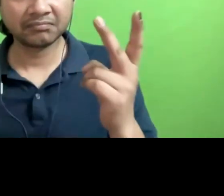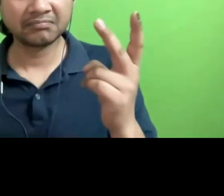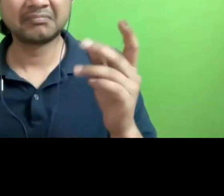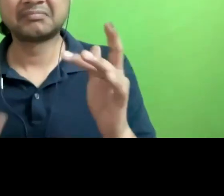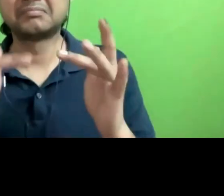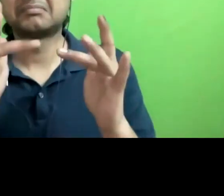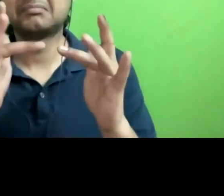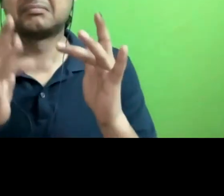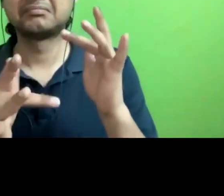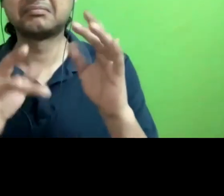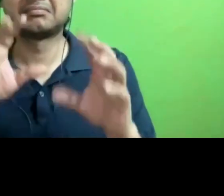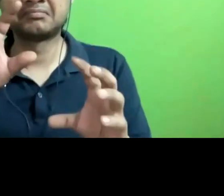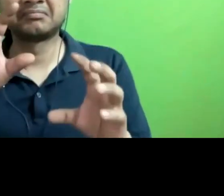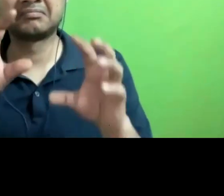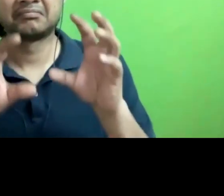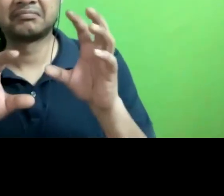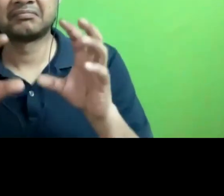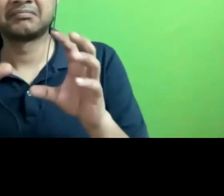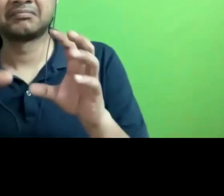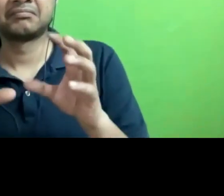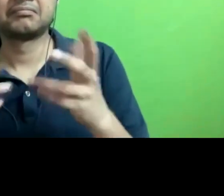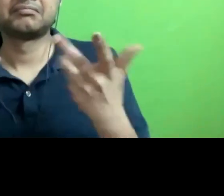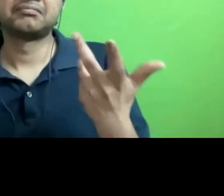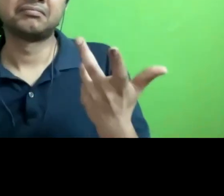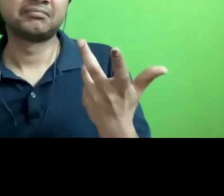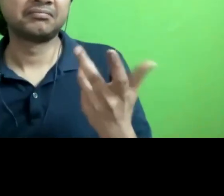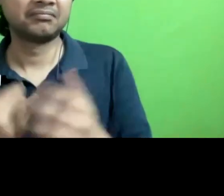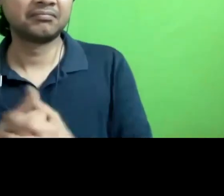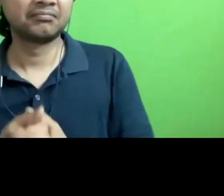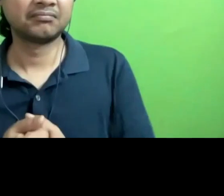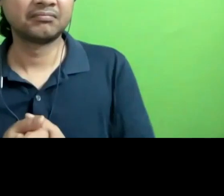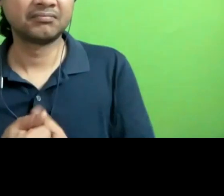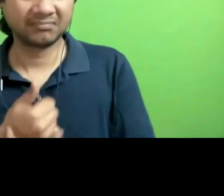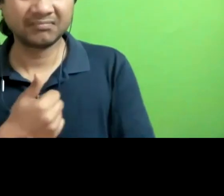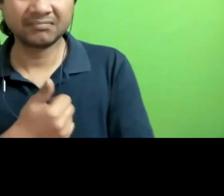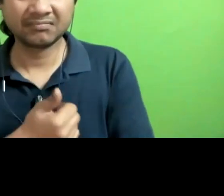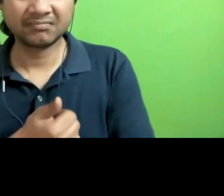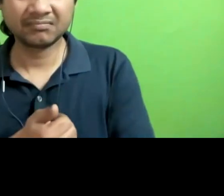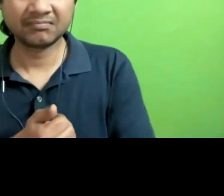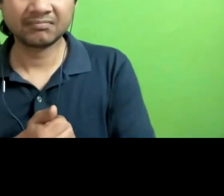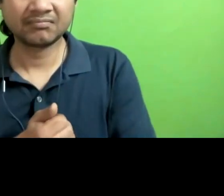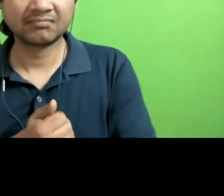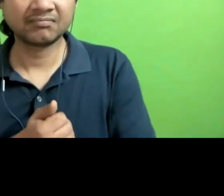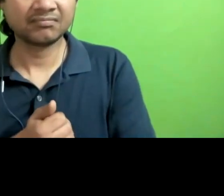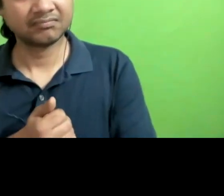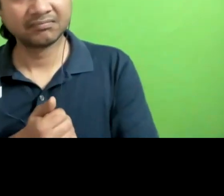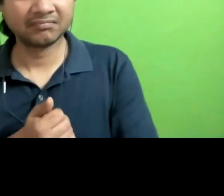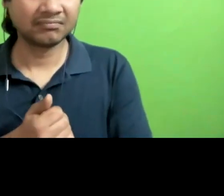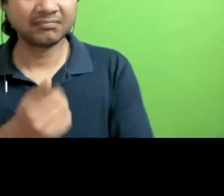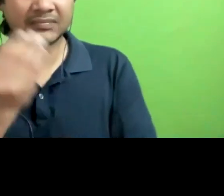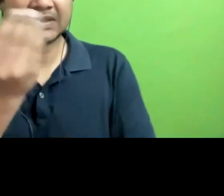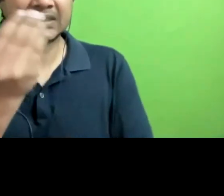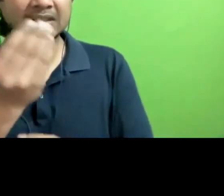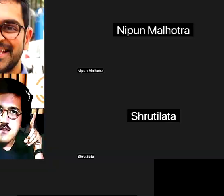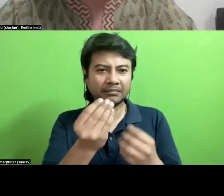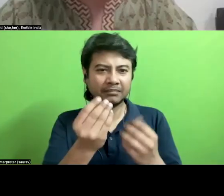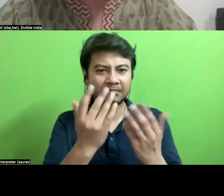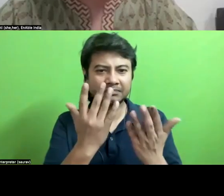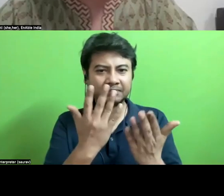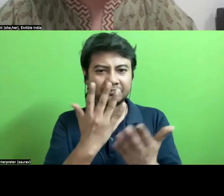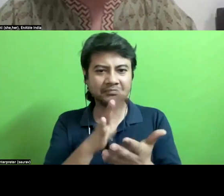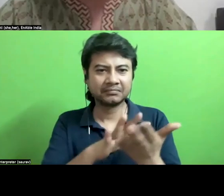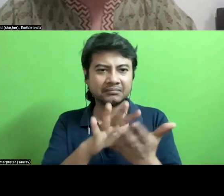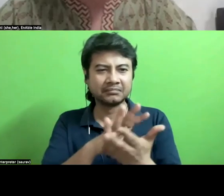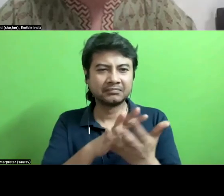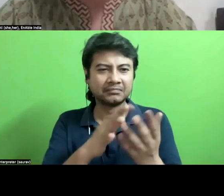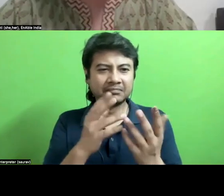fairly good. It's okay. Is it better now? Yeah. Yeah. You can see me now. Yes. Yeah. Okay. Let me just must have just for whatever